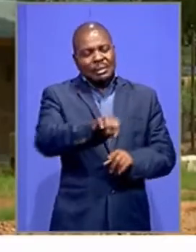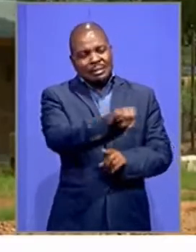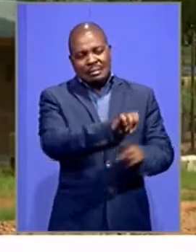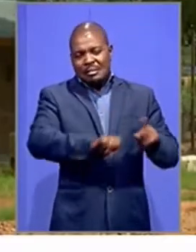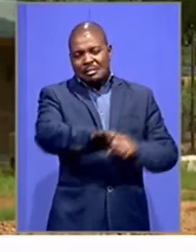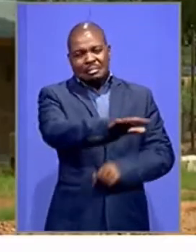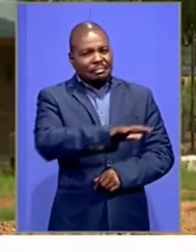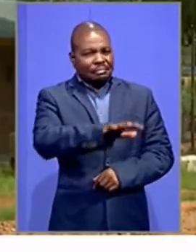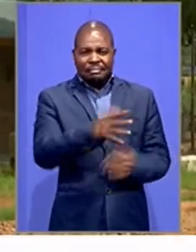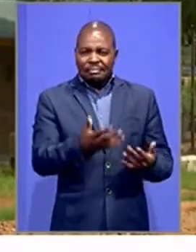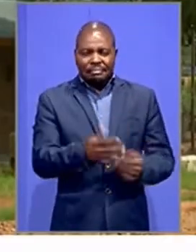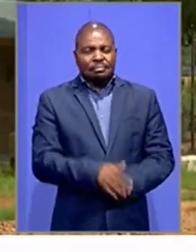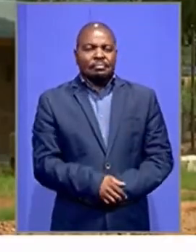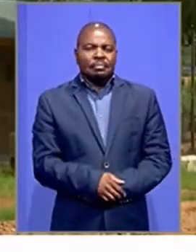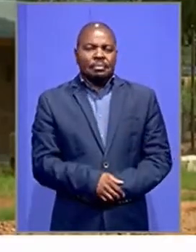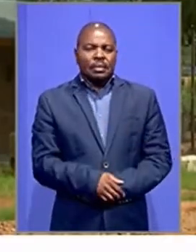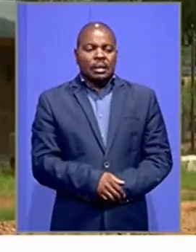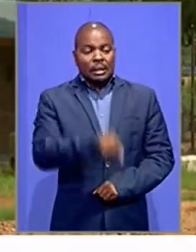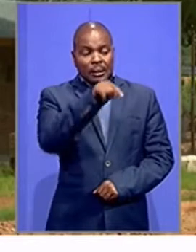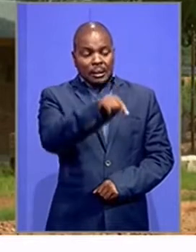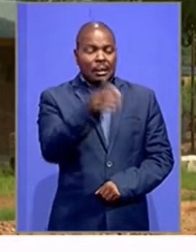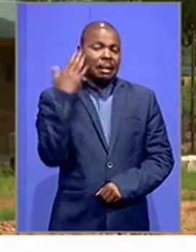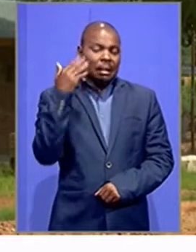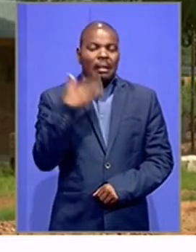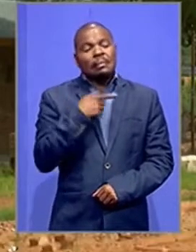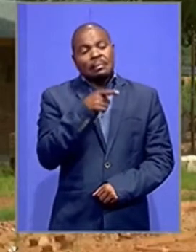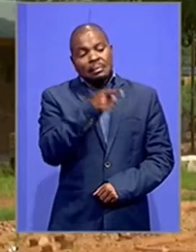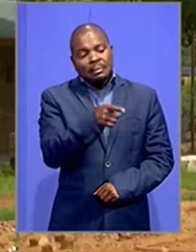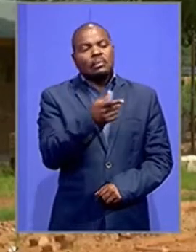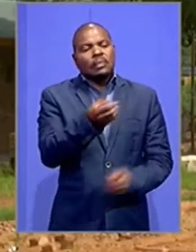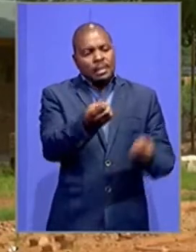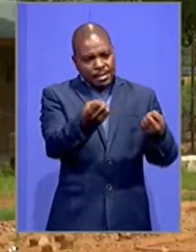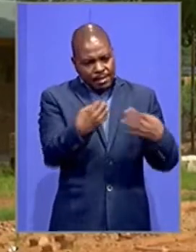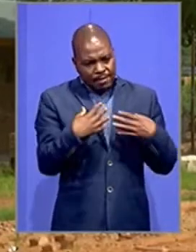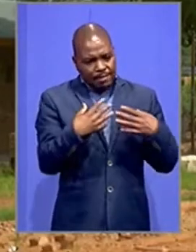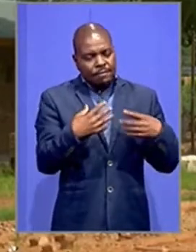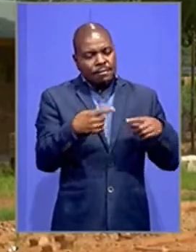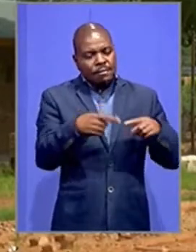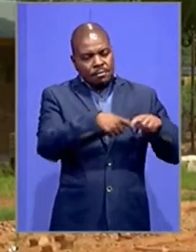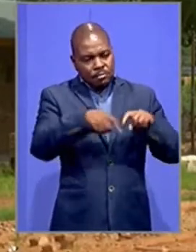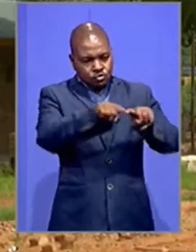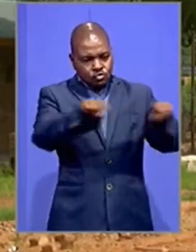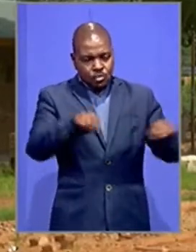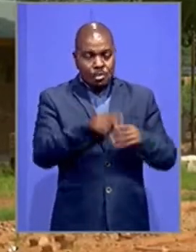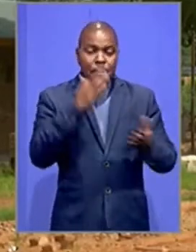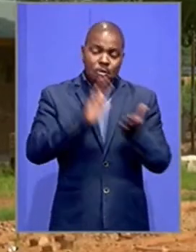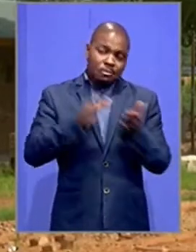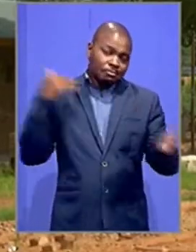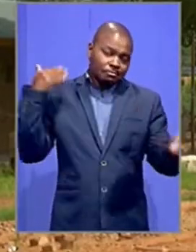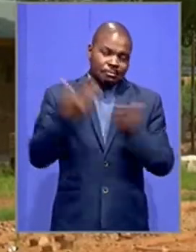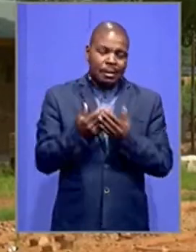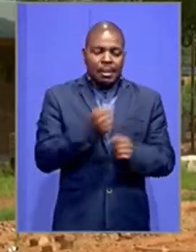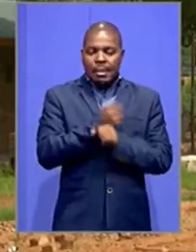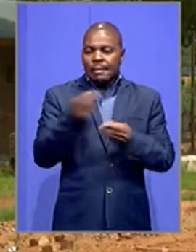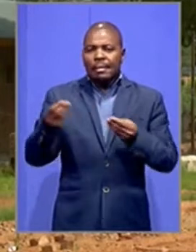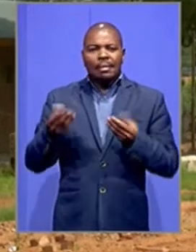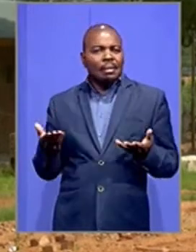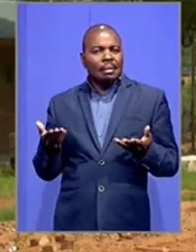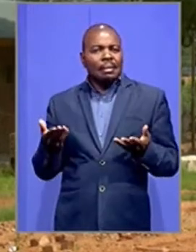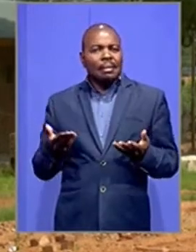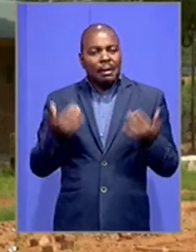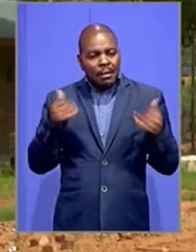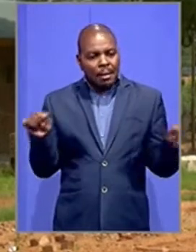se sa kgatlhiseng le seng. Ba solofeditse go aba di-mobile classrooms fela ga di se ditle. Go utlwisa botlhoko ka gore bana